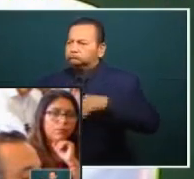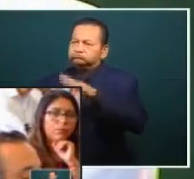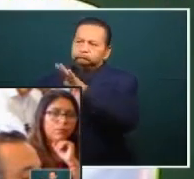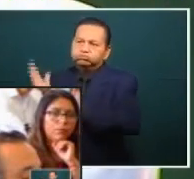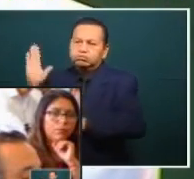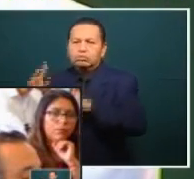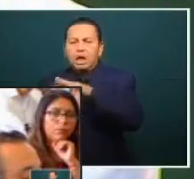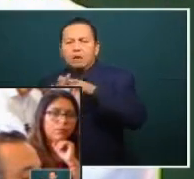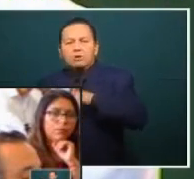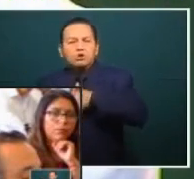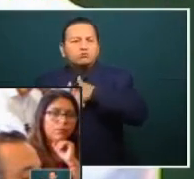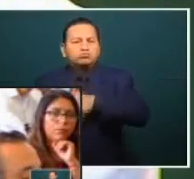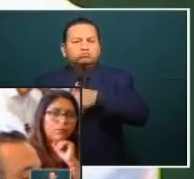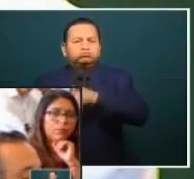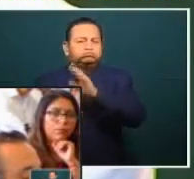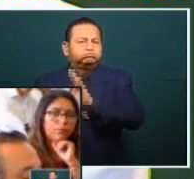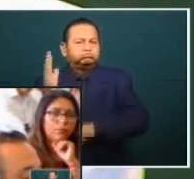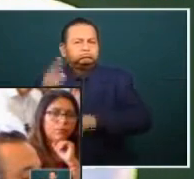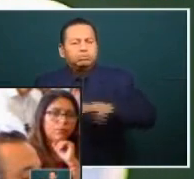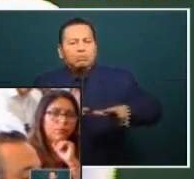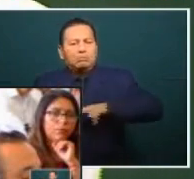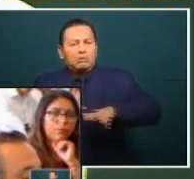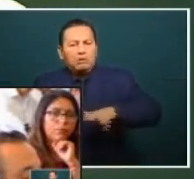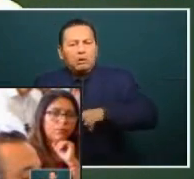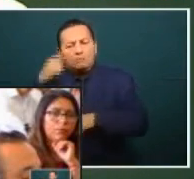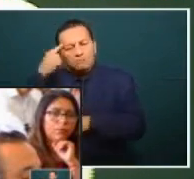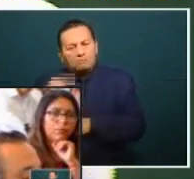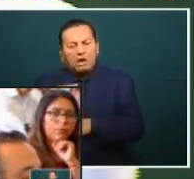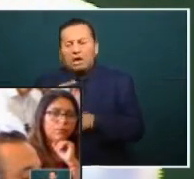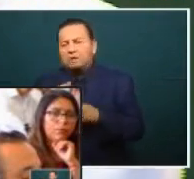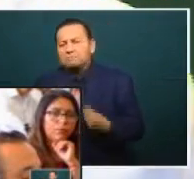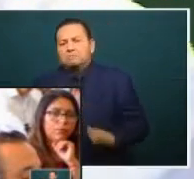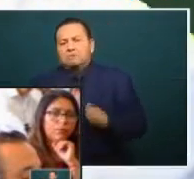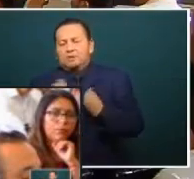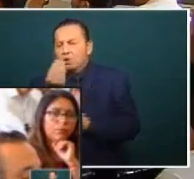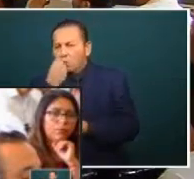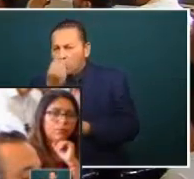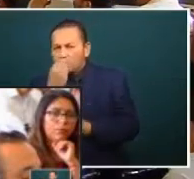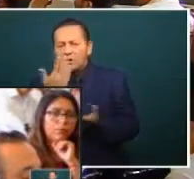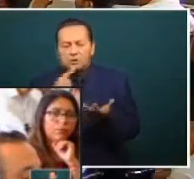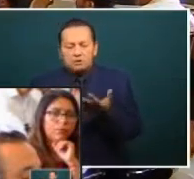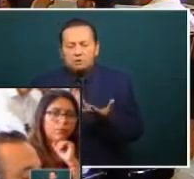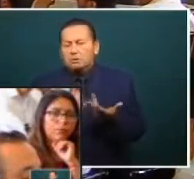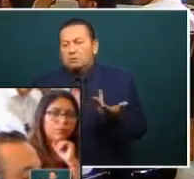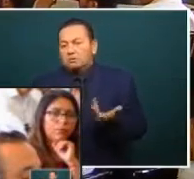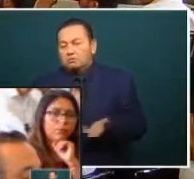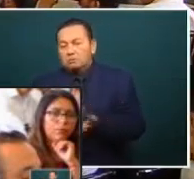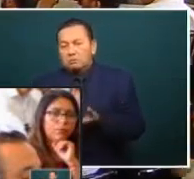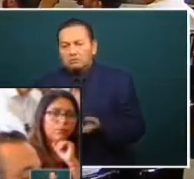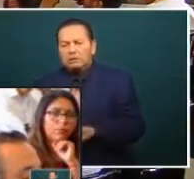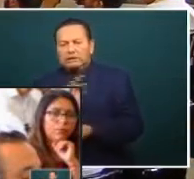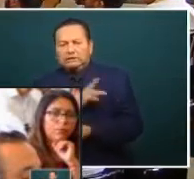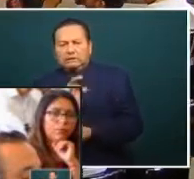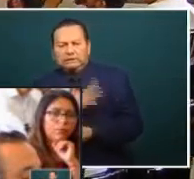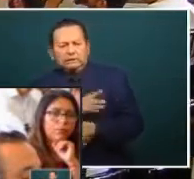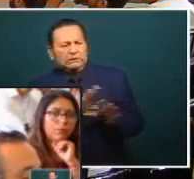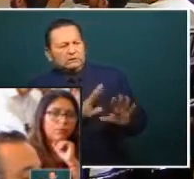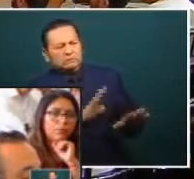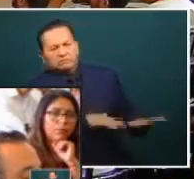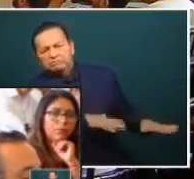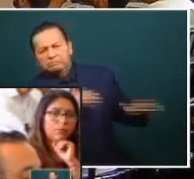to go look for bread, to try to live without fear, without misery.